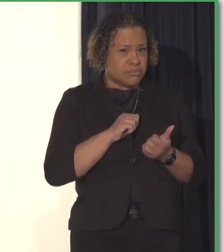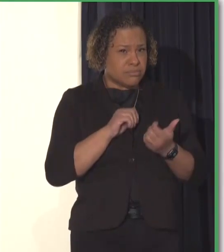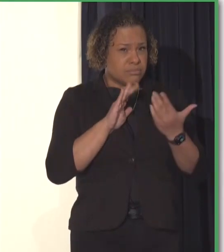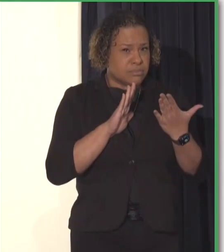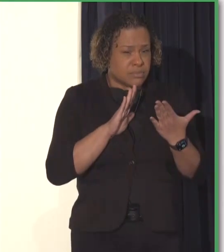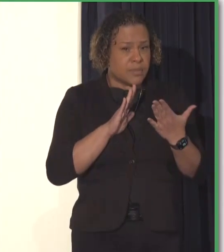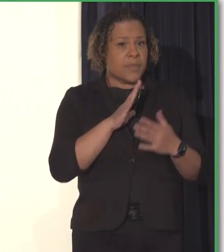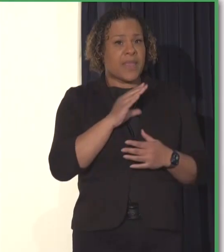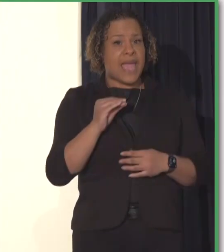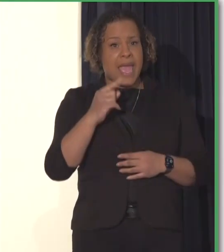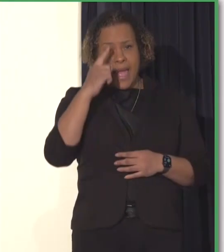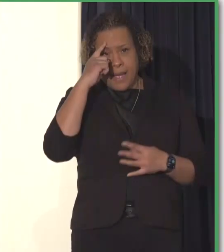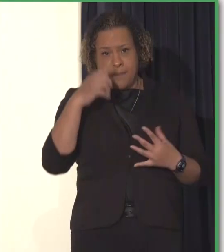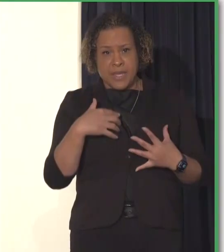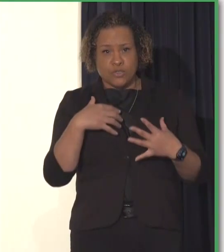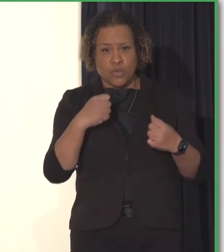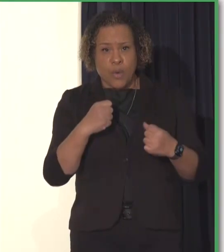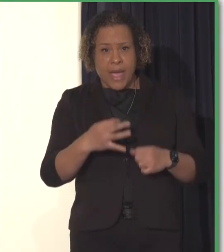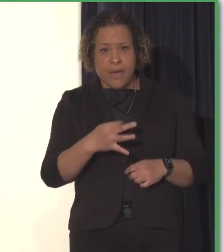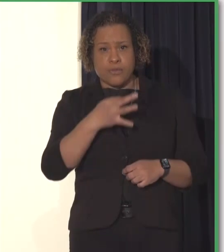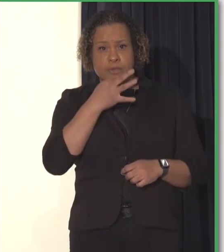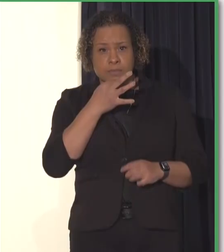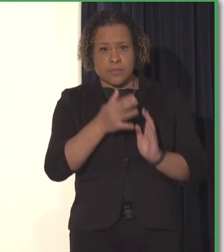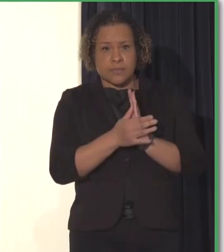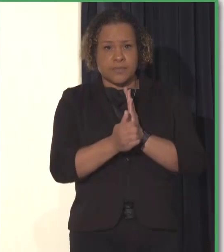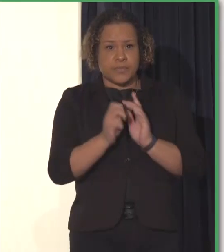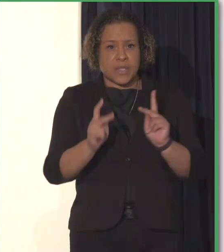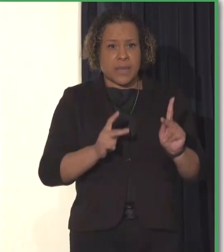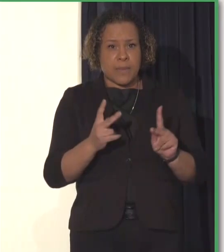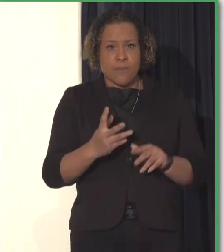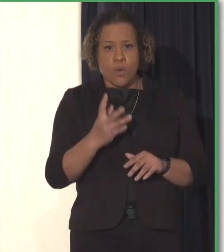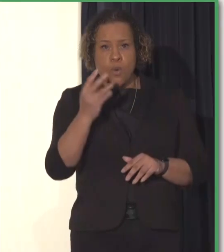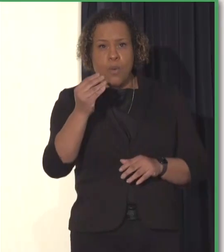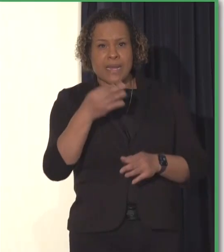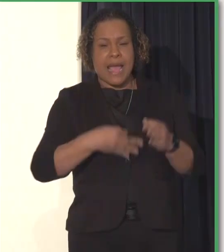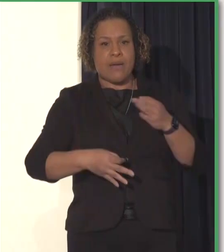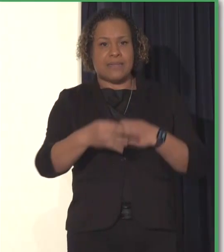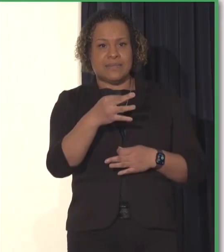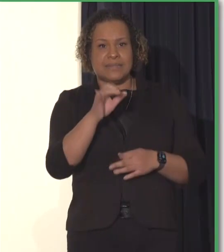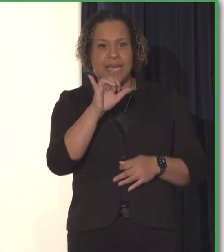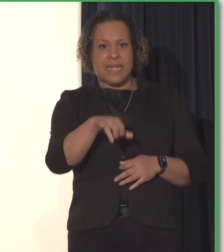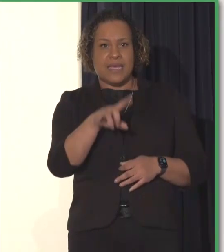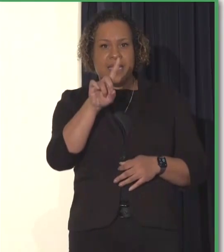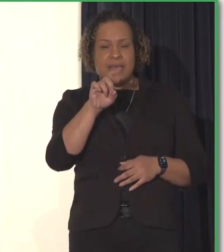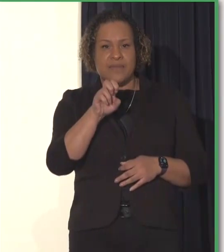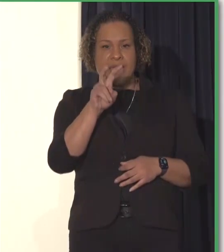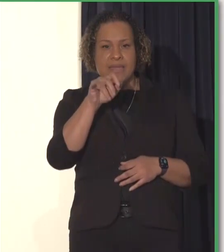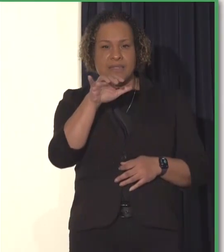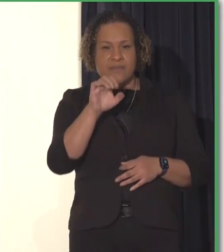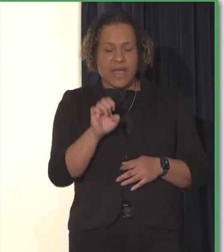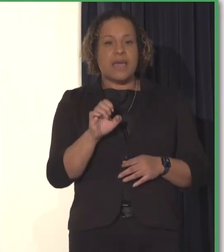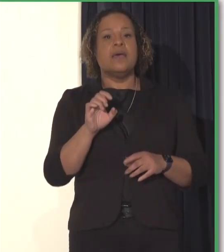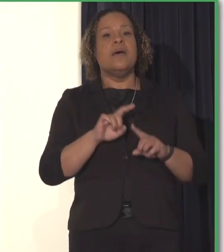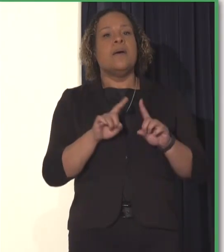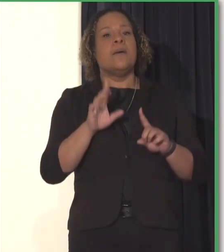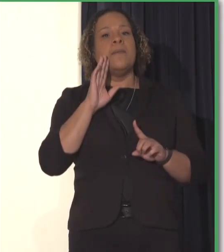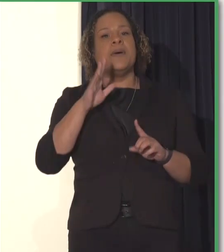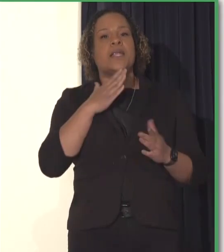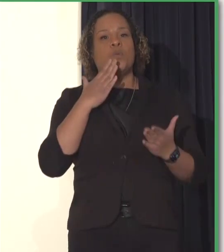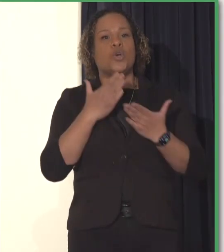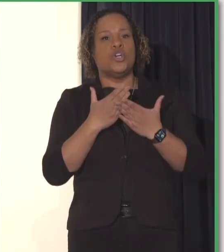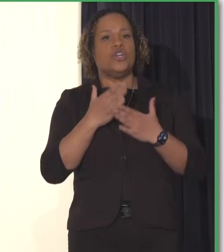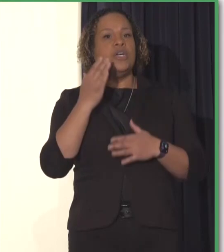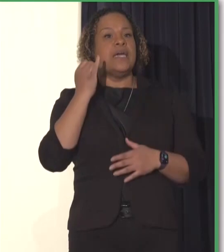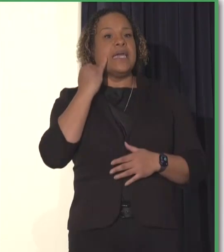health experts going out in the field more so than this device? But it would be good if we could hear from